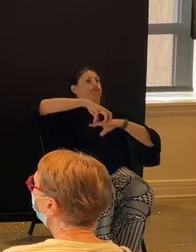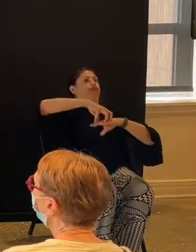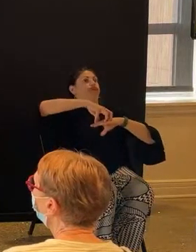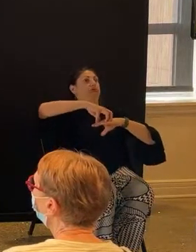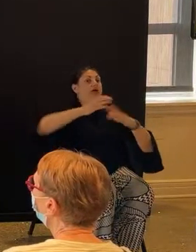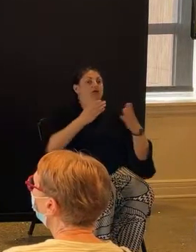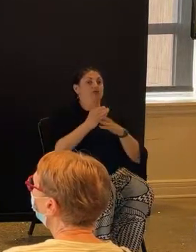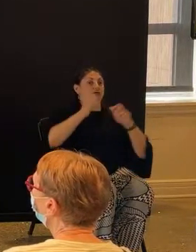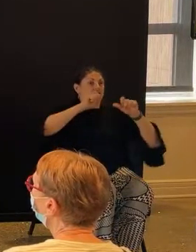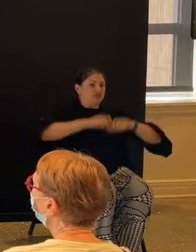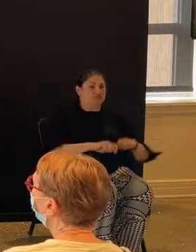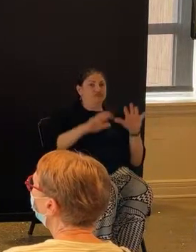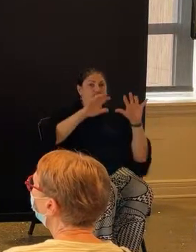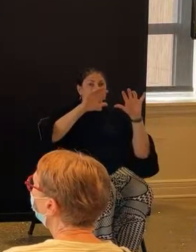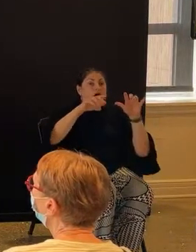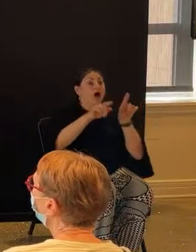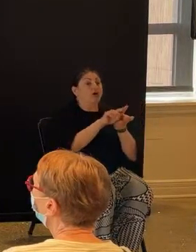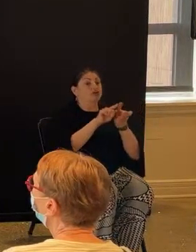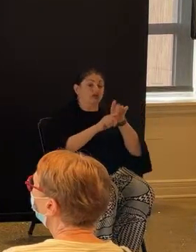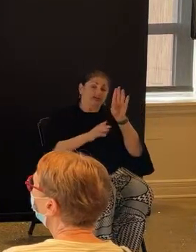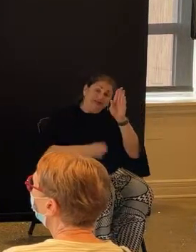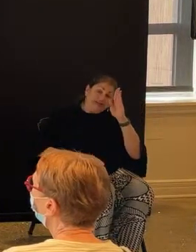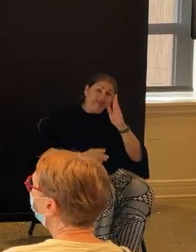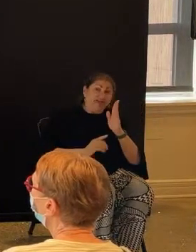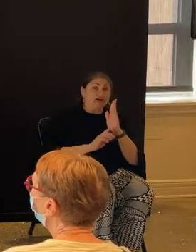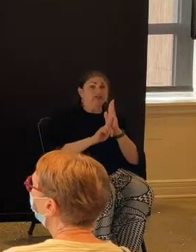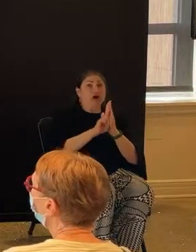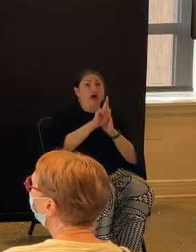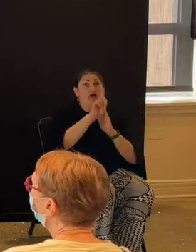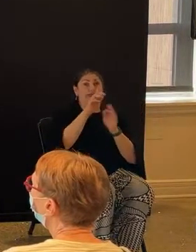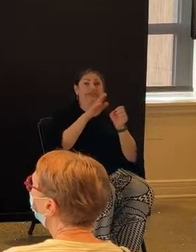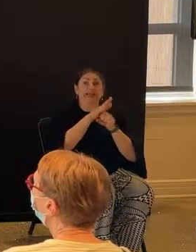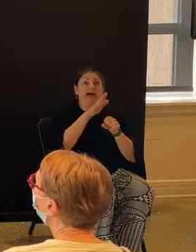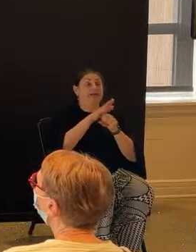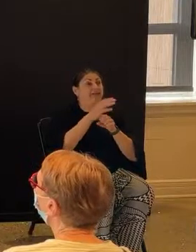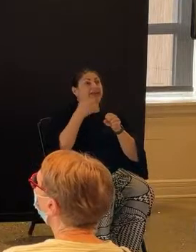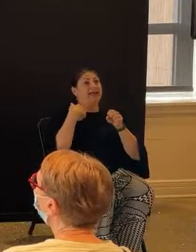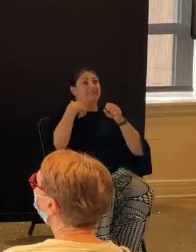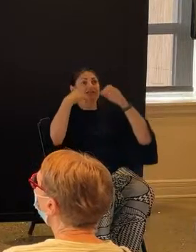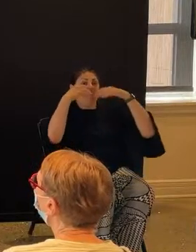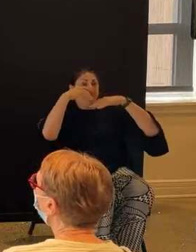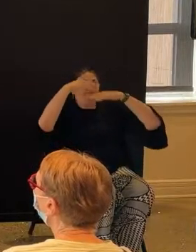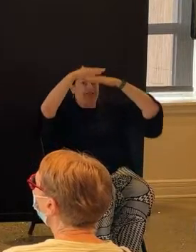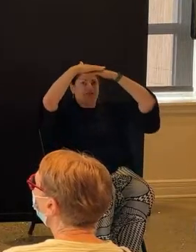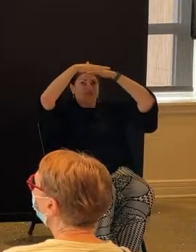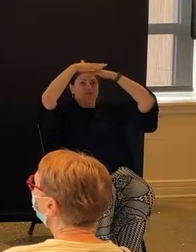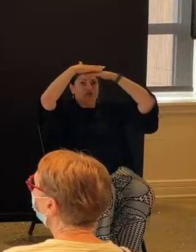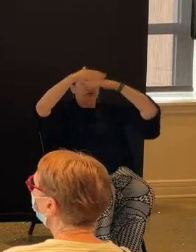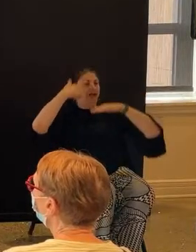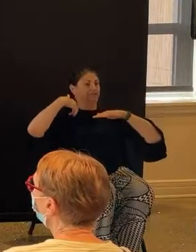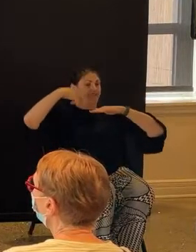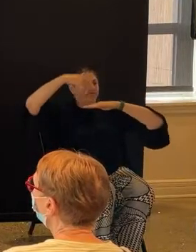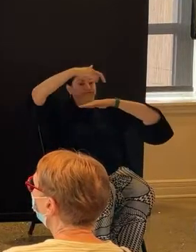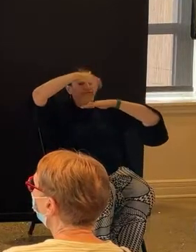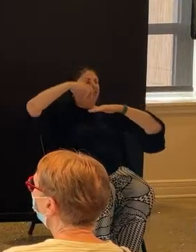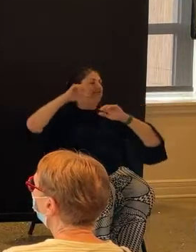tsunami, and tall enough with room on the roof for hundreds of people to take refuge.